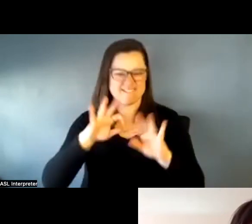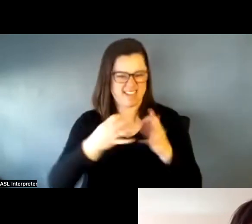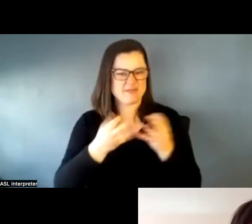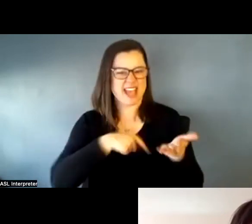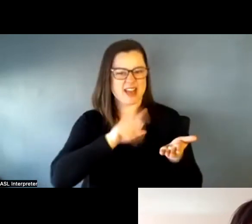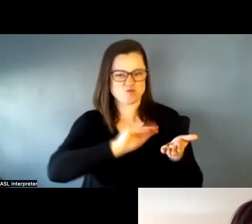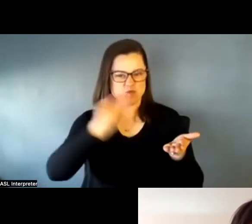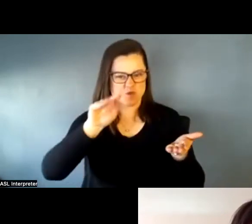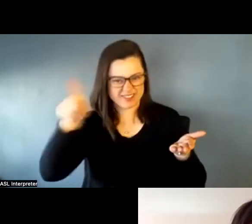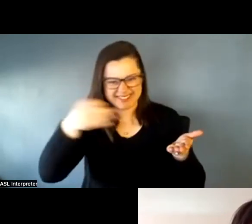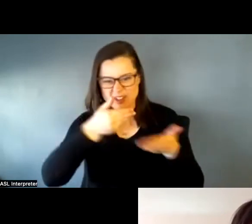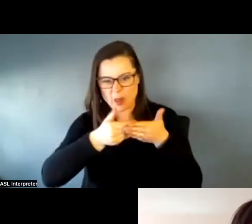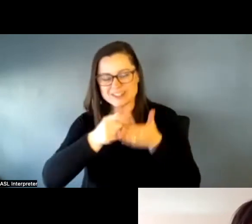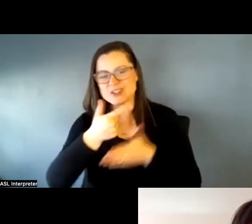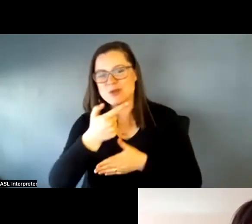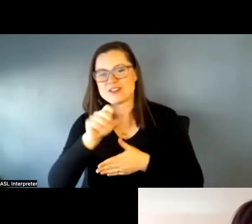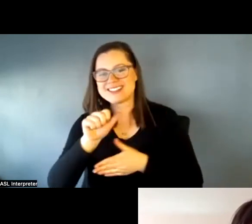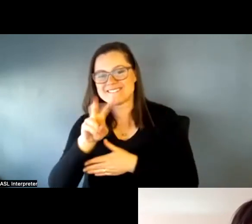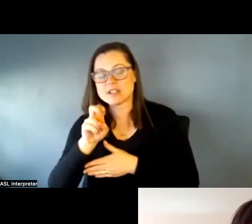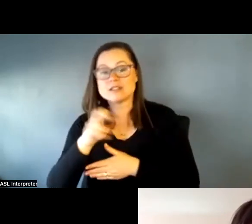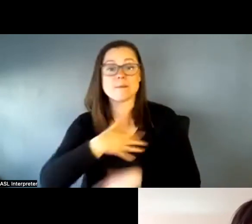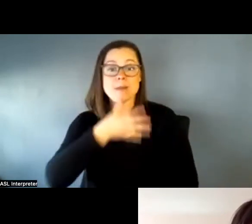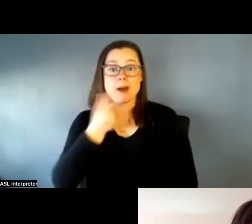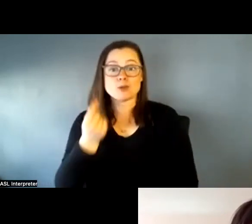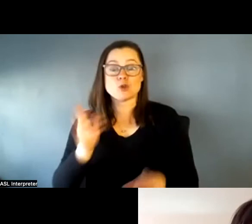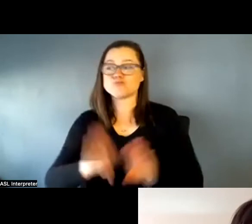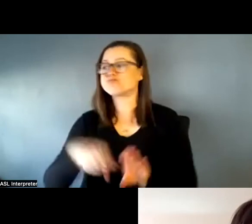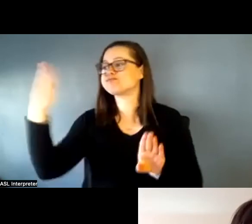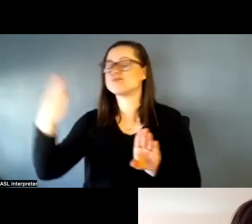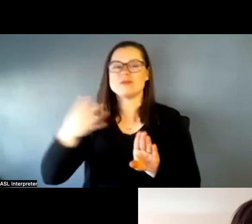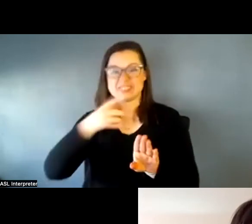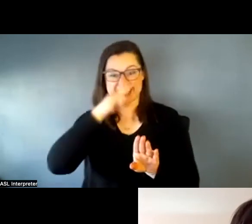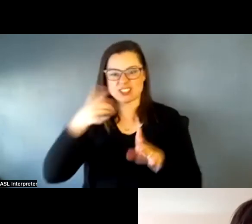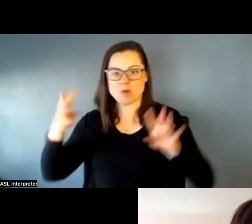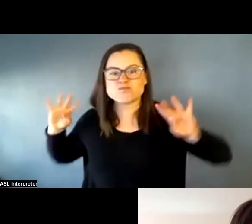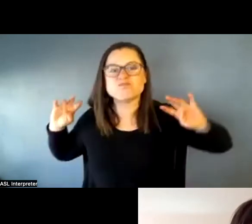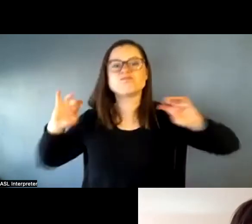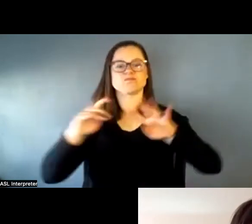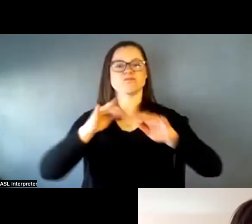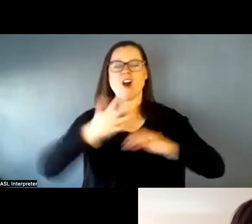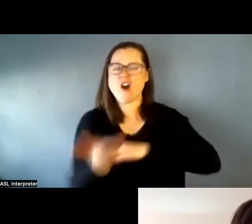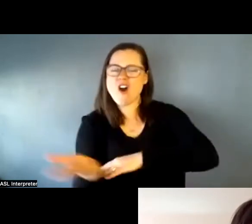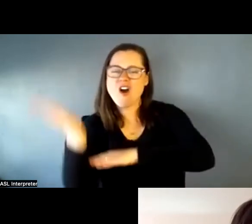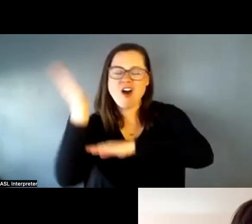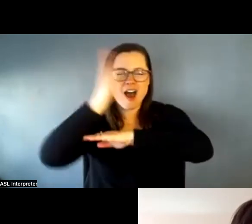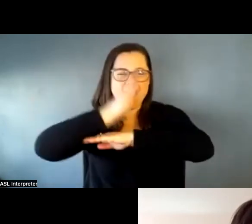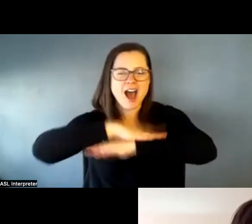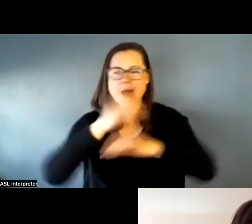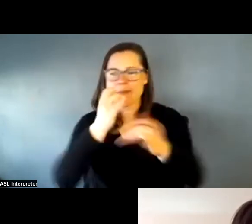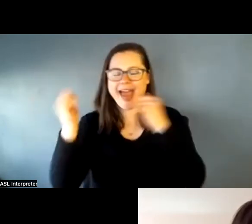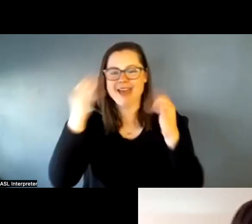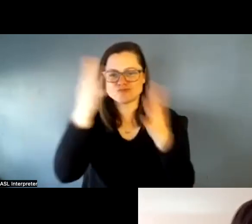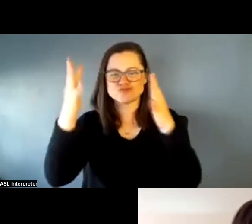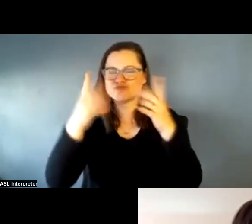was just, mom would throw the doors open and all the kids would run out, and we'd be gone all day playing in the woods and those